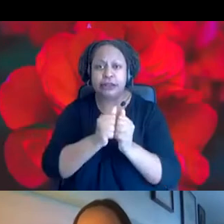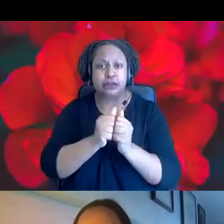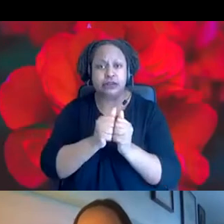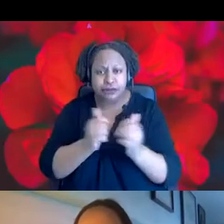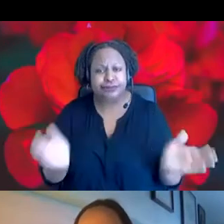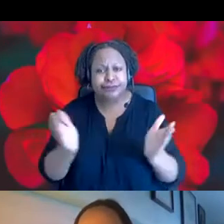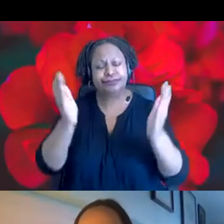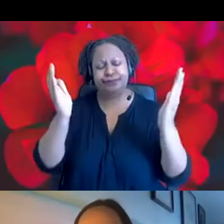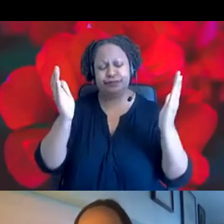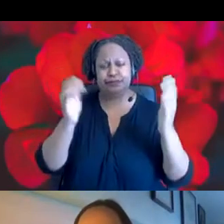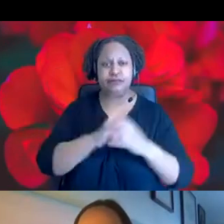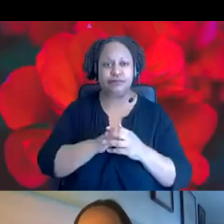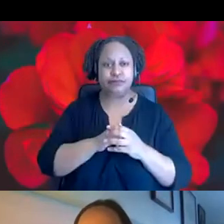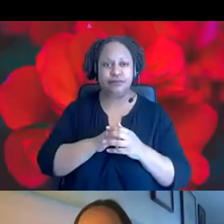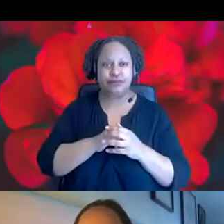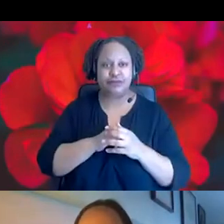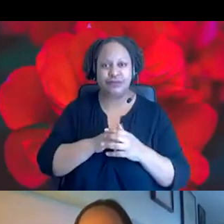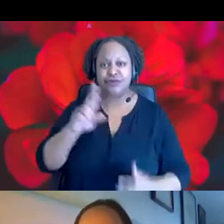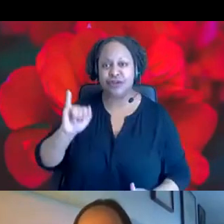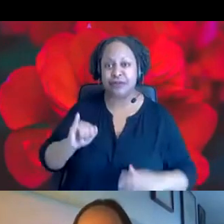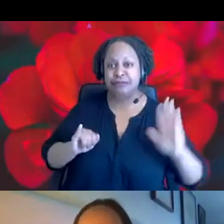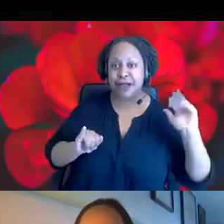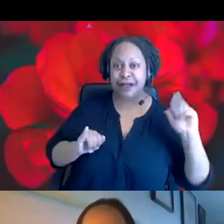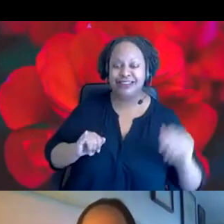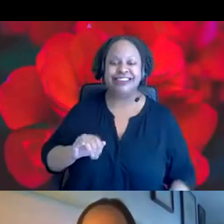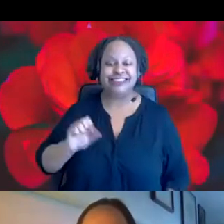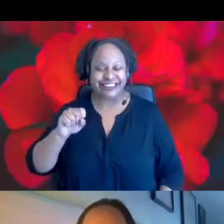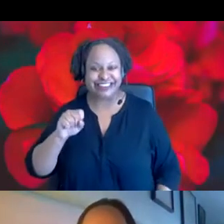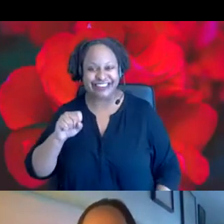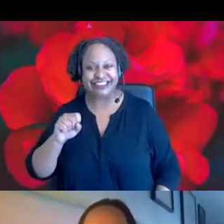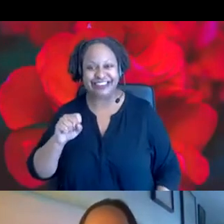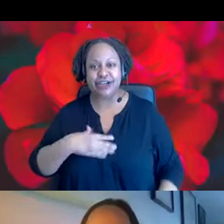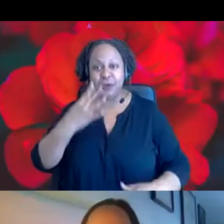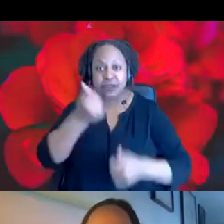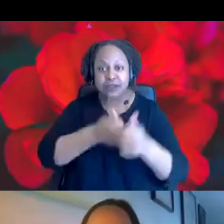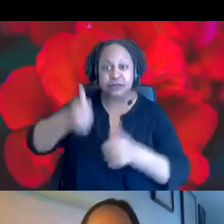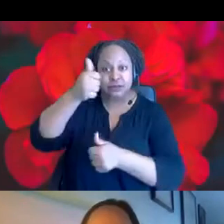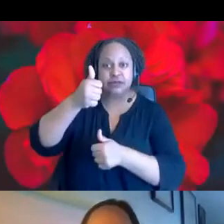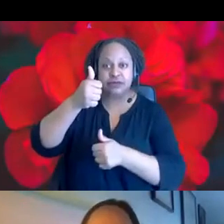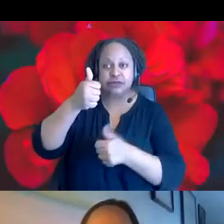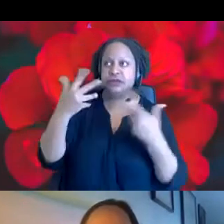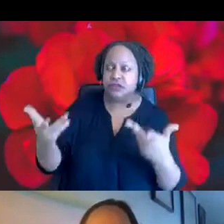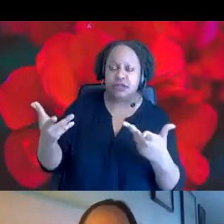know, we have white supremacy, right? Like, and then something else happens.